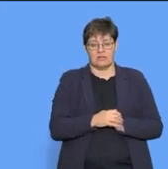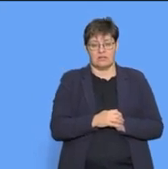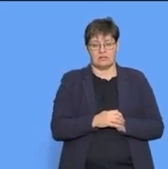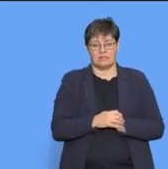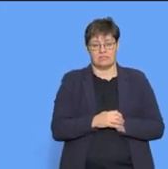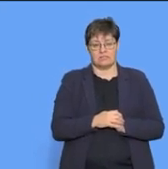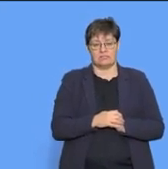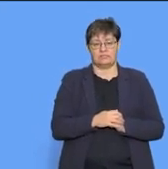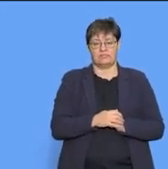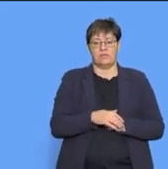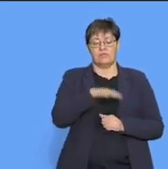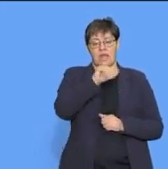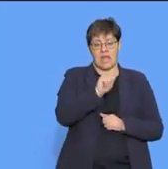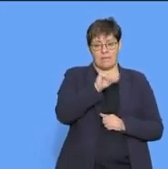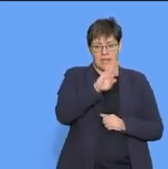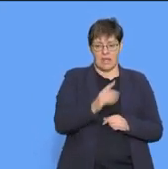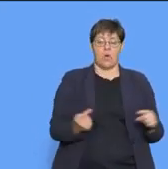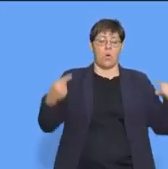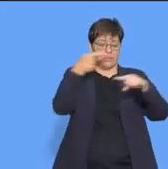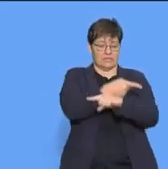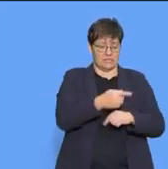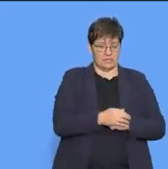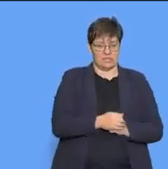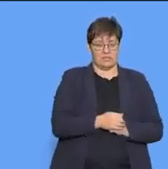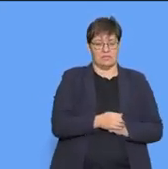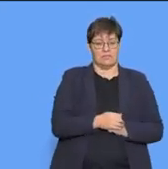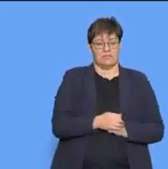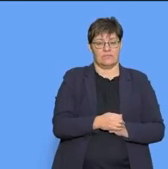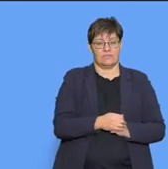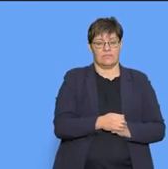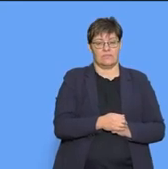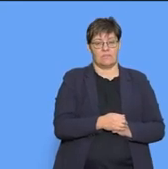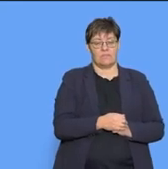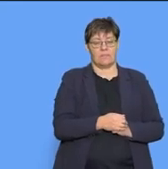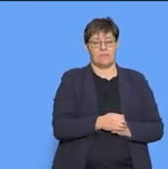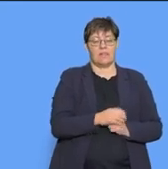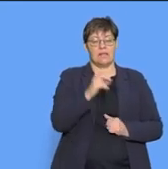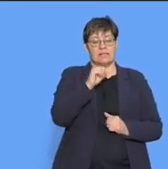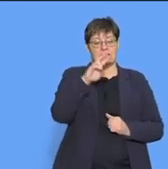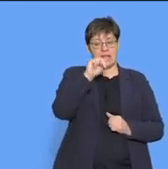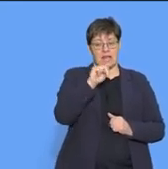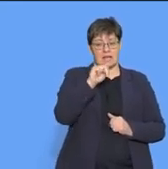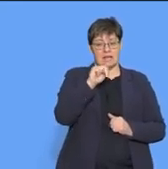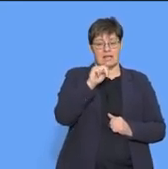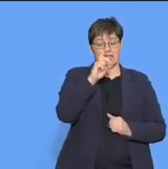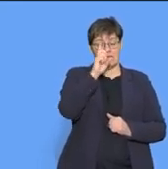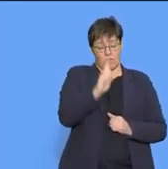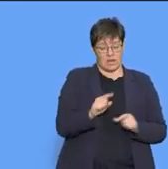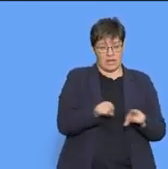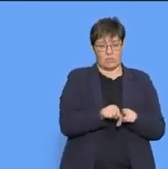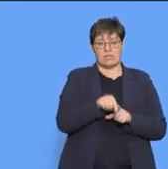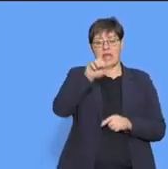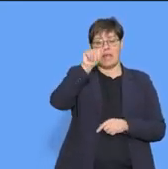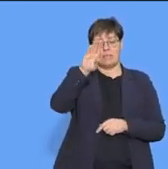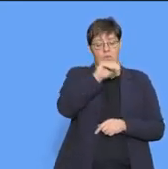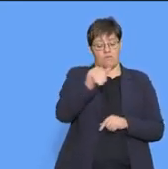AB using sine, AB is the opposite angle. So we're going to say sine of D1